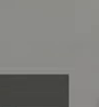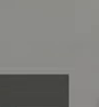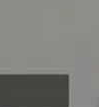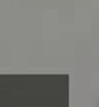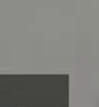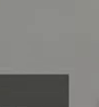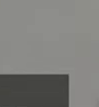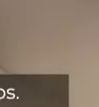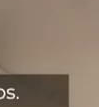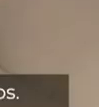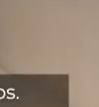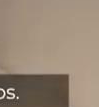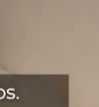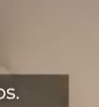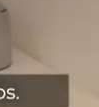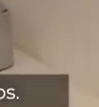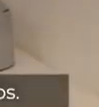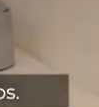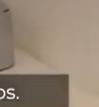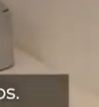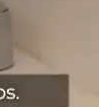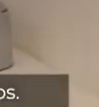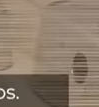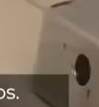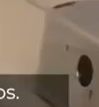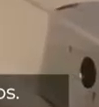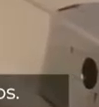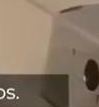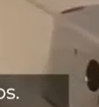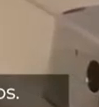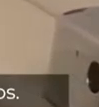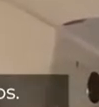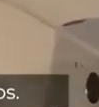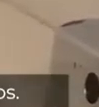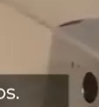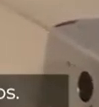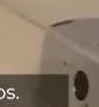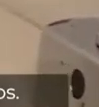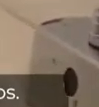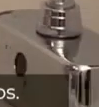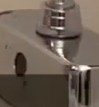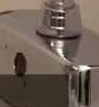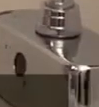your face mask in your pocket or in any other dirty surface.